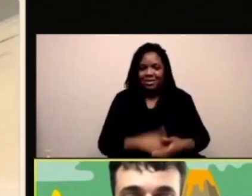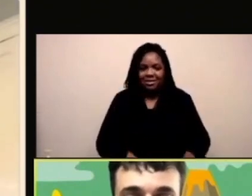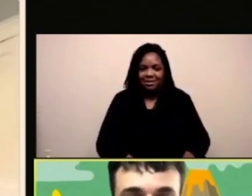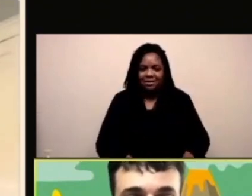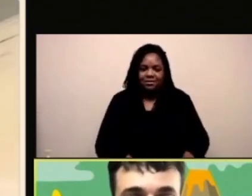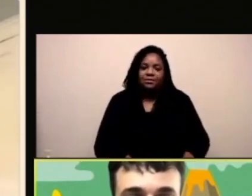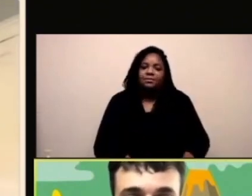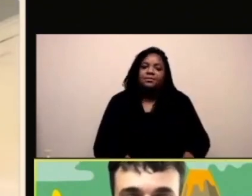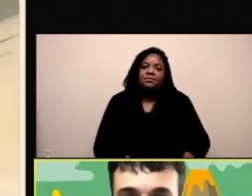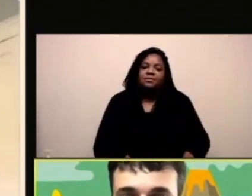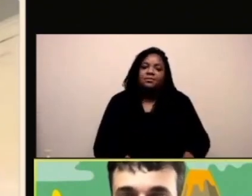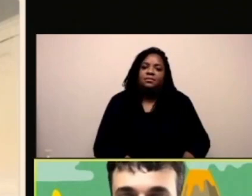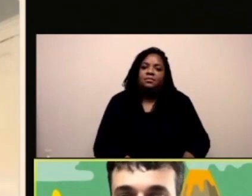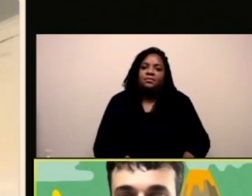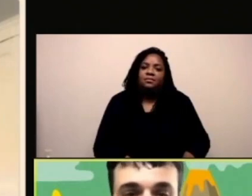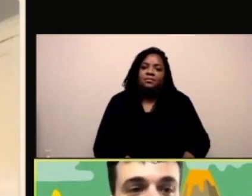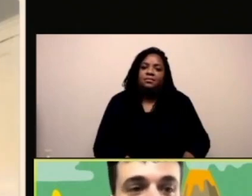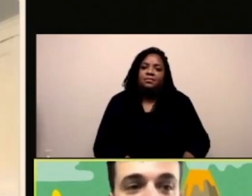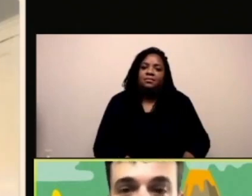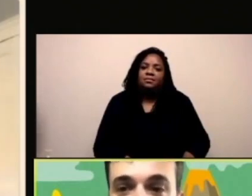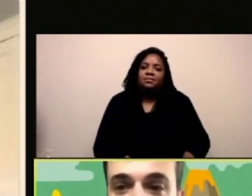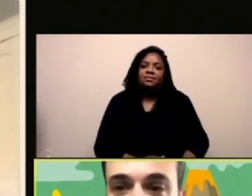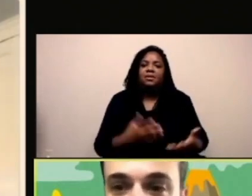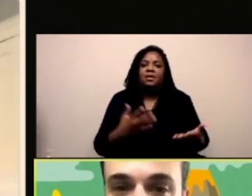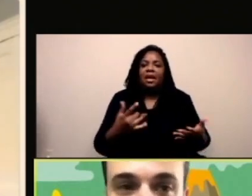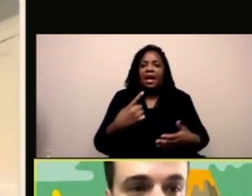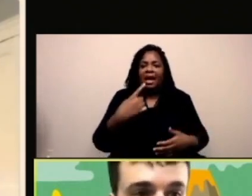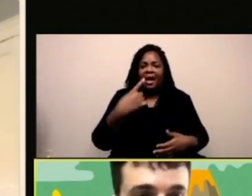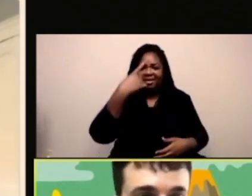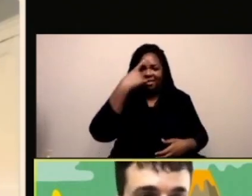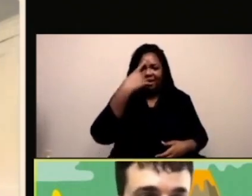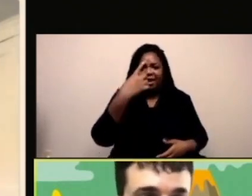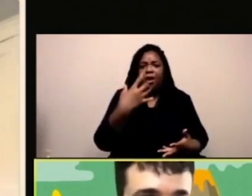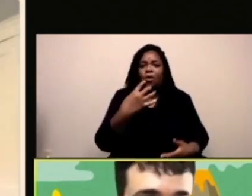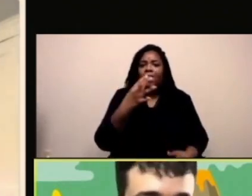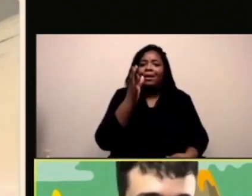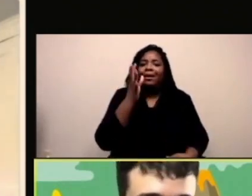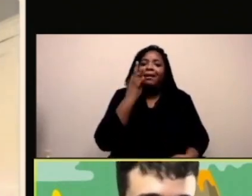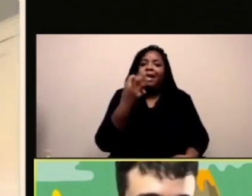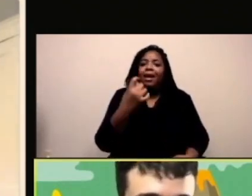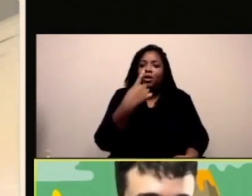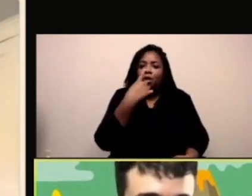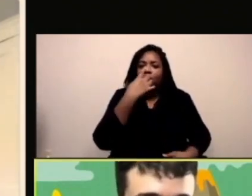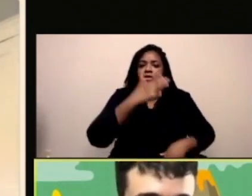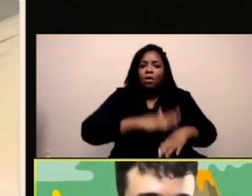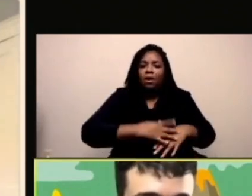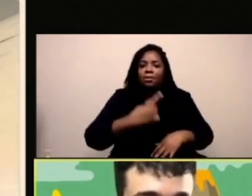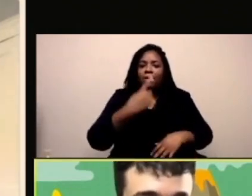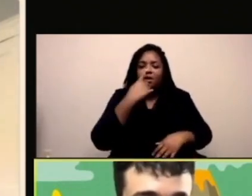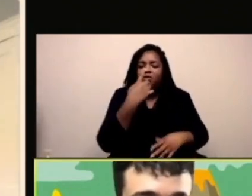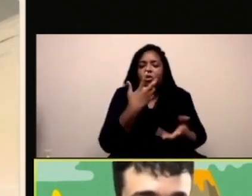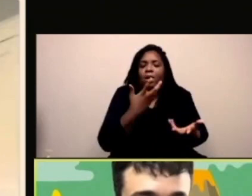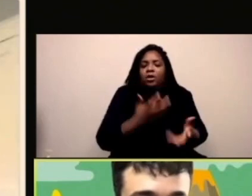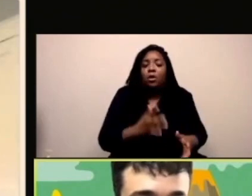I think I want to put a cat nose on my nose. So instead of the cat, I'll